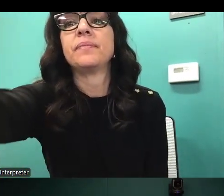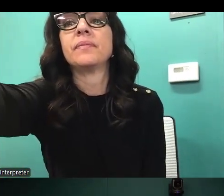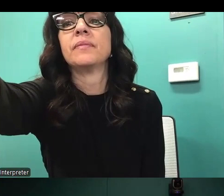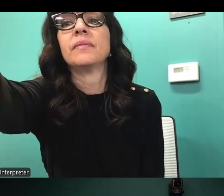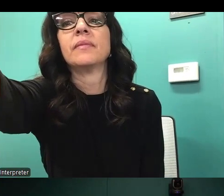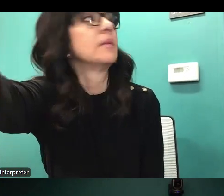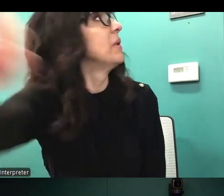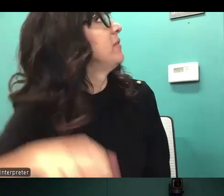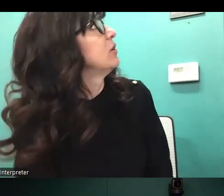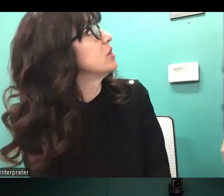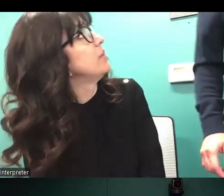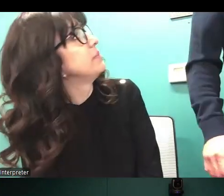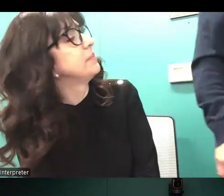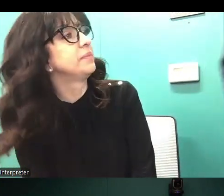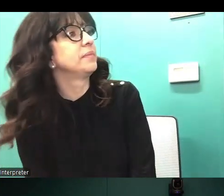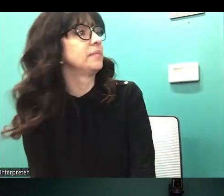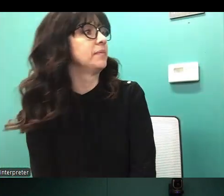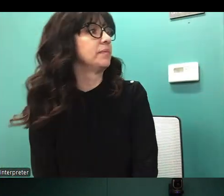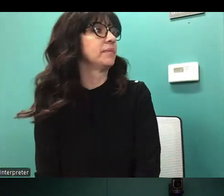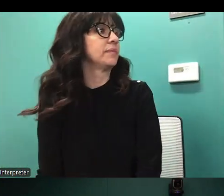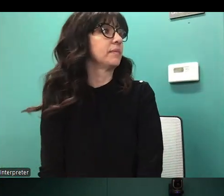I'm thankful that everybody makes